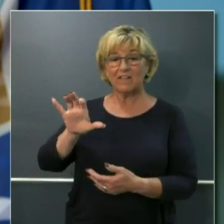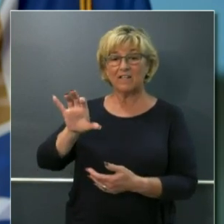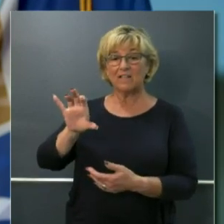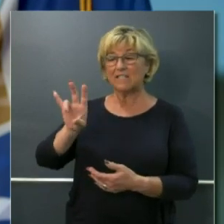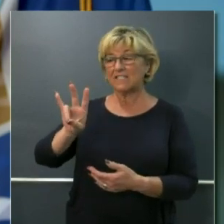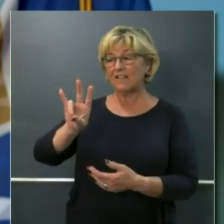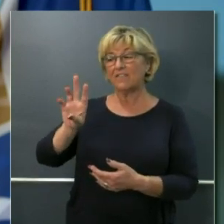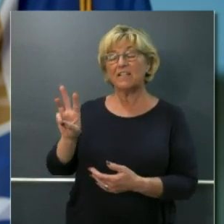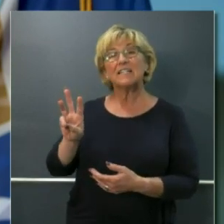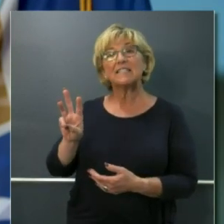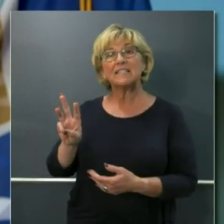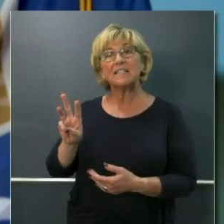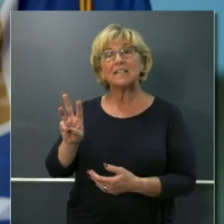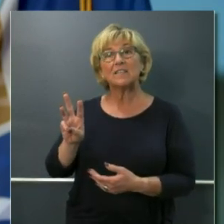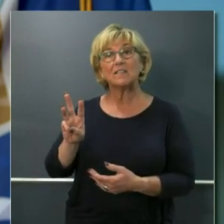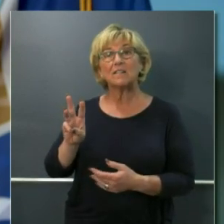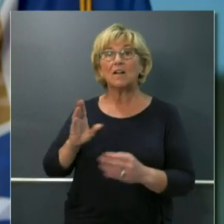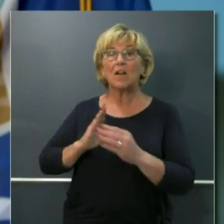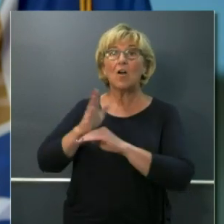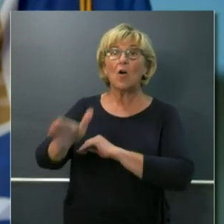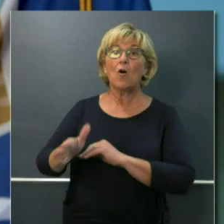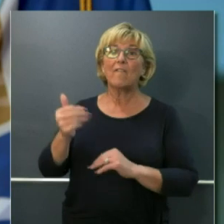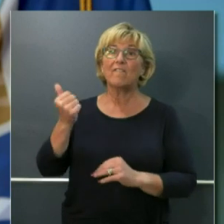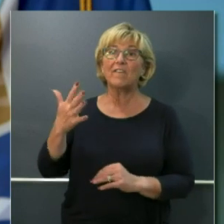1,576. 1,300, now over